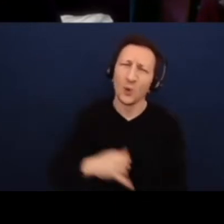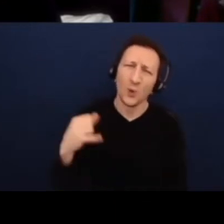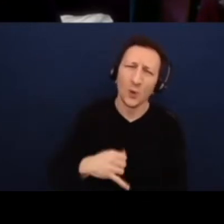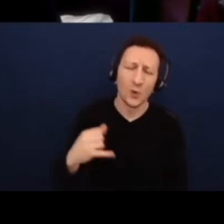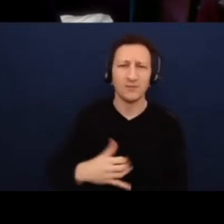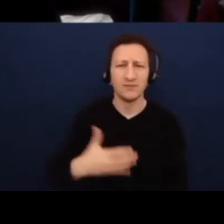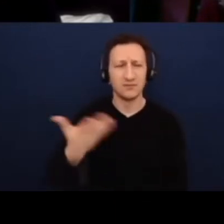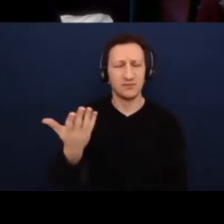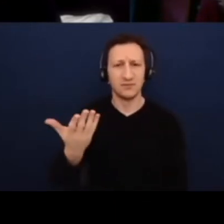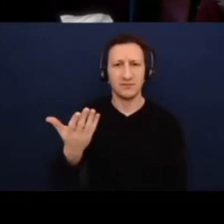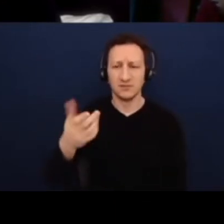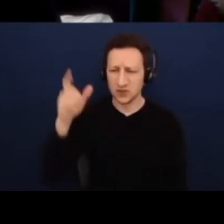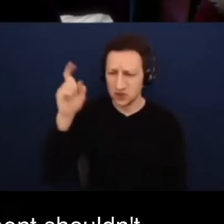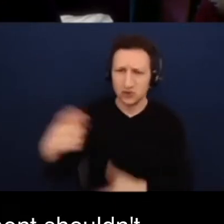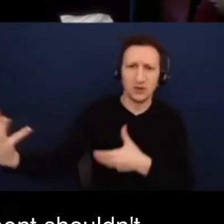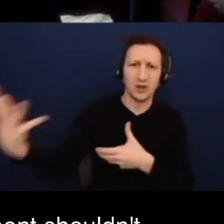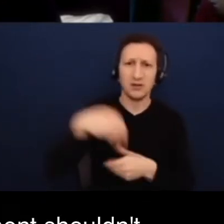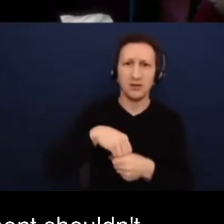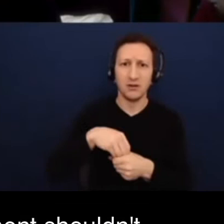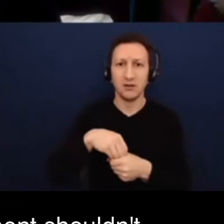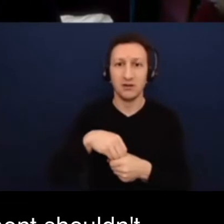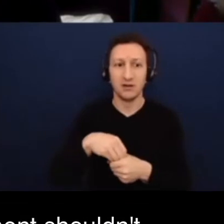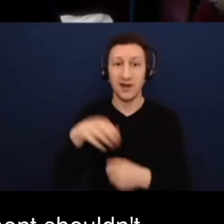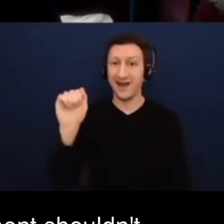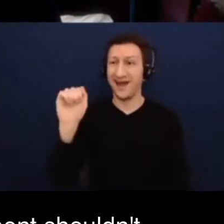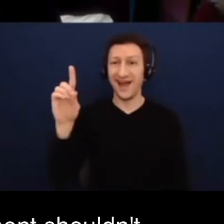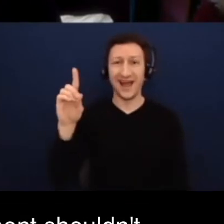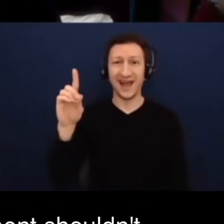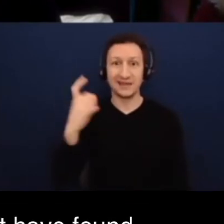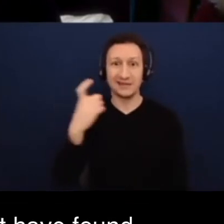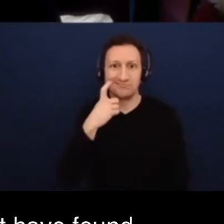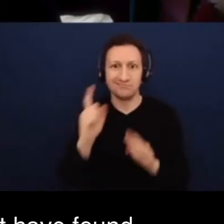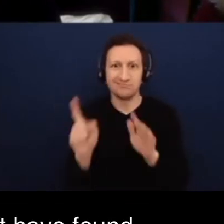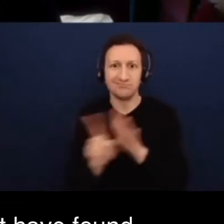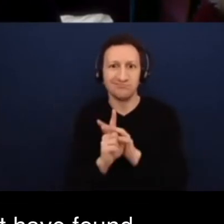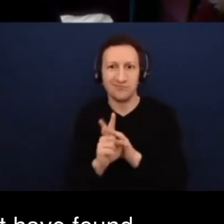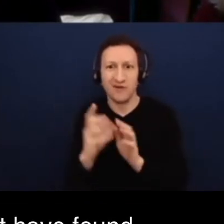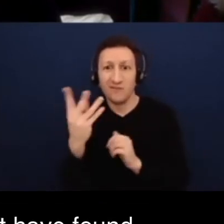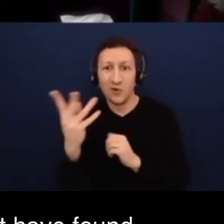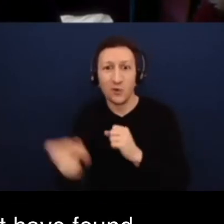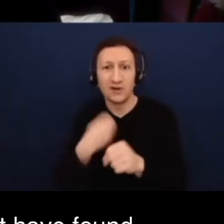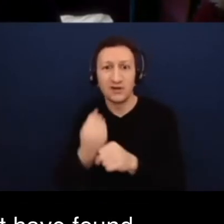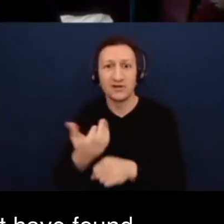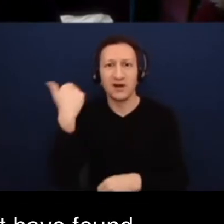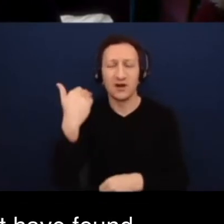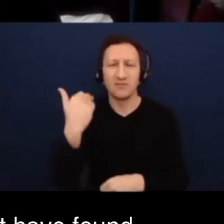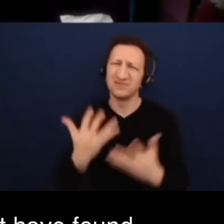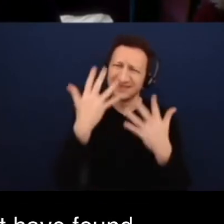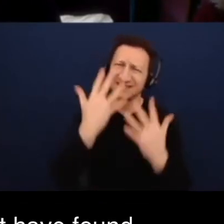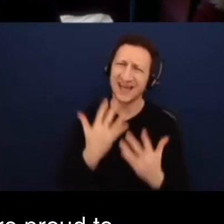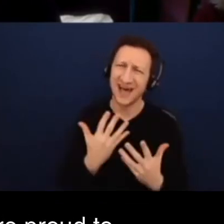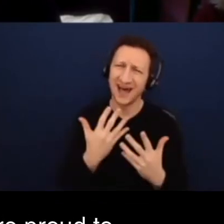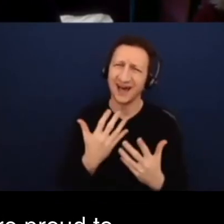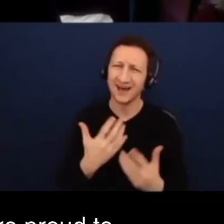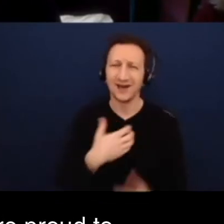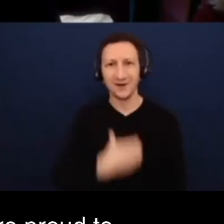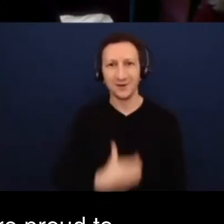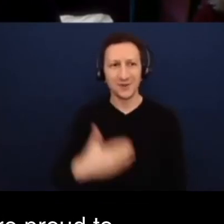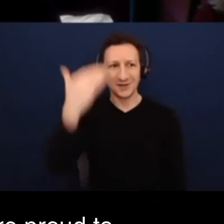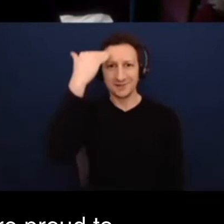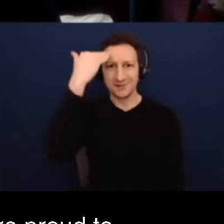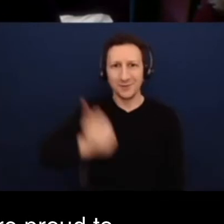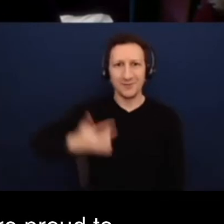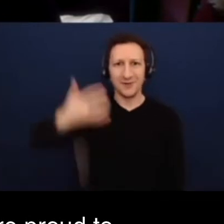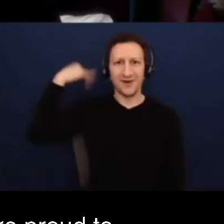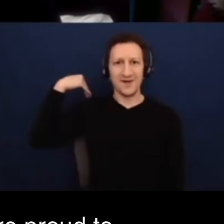reason why this couldn't have happened earlier, why this movement shouldn't have started earlier, why we couldn't have found out about this earlier. And so